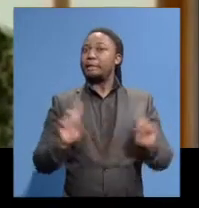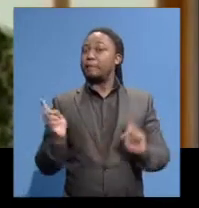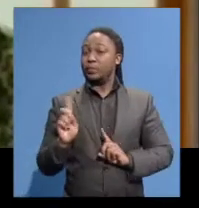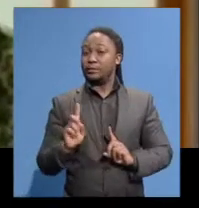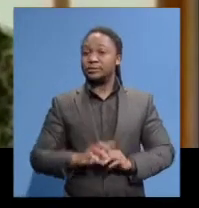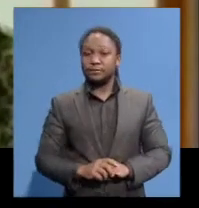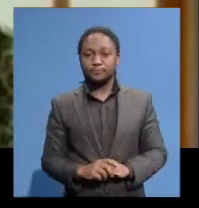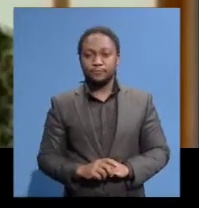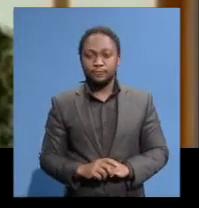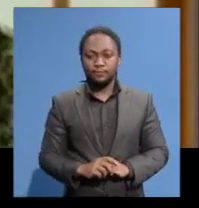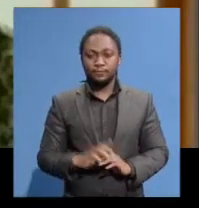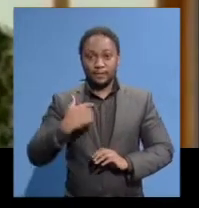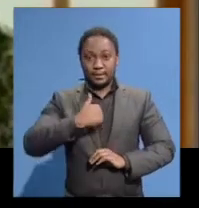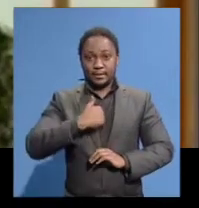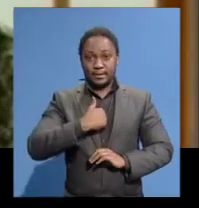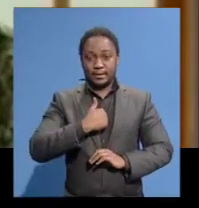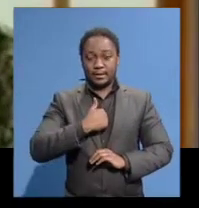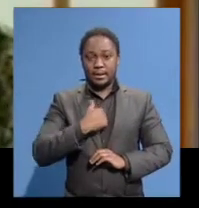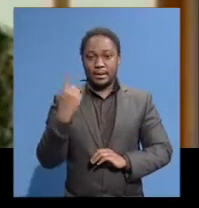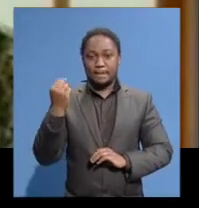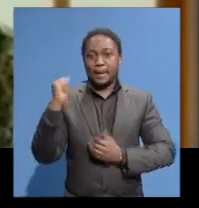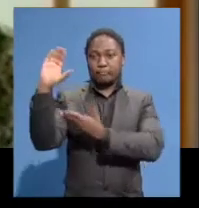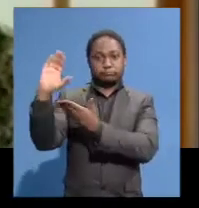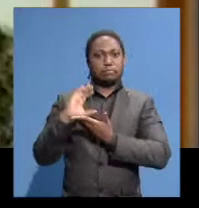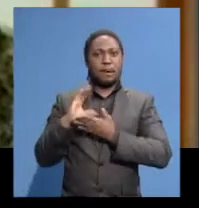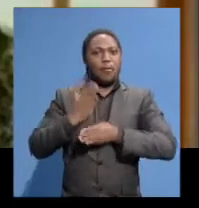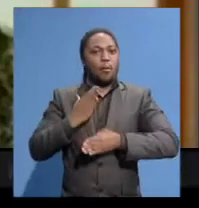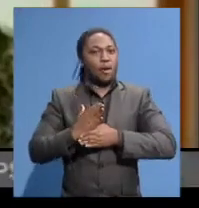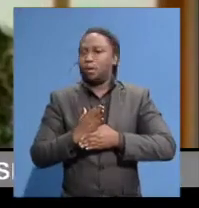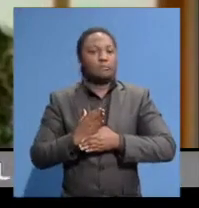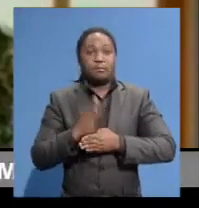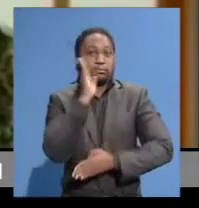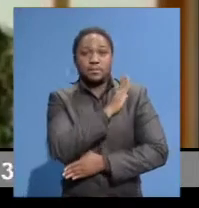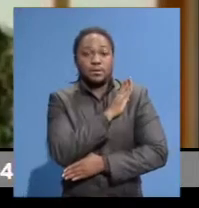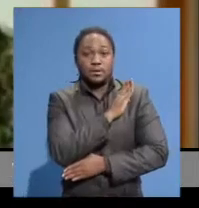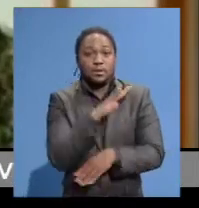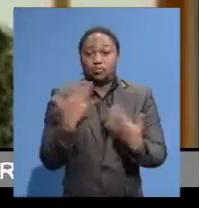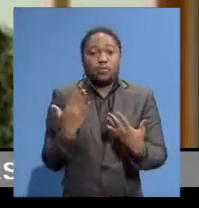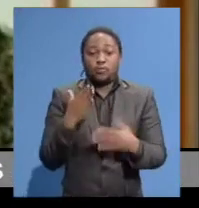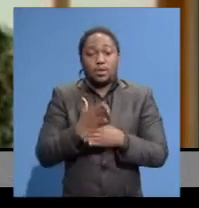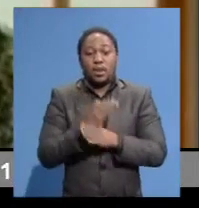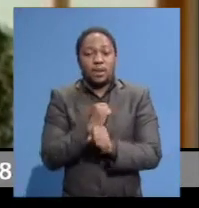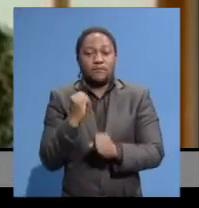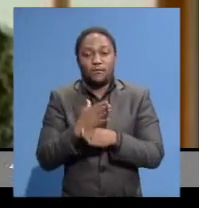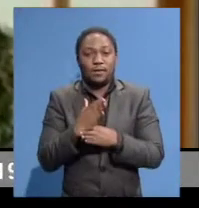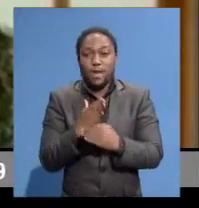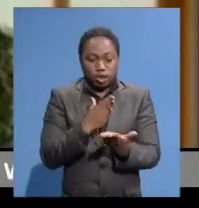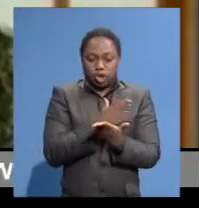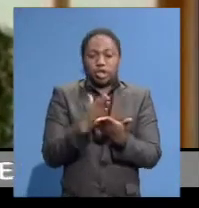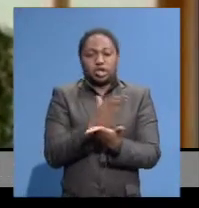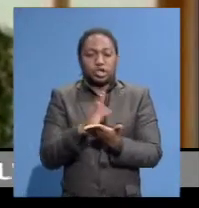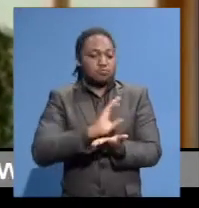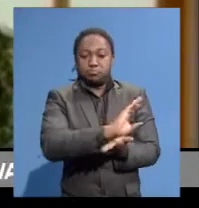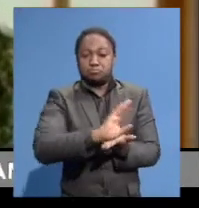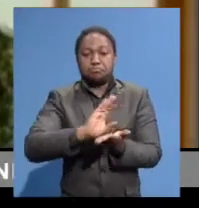that I got money without working for it, and therefore I could share it with you.